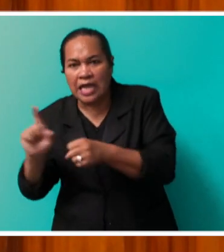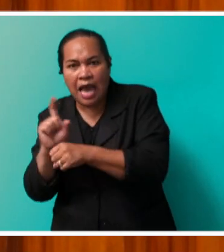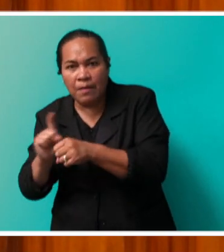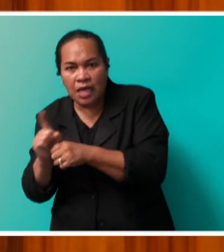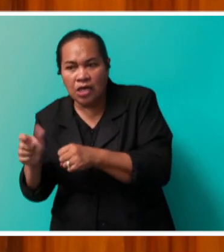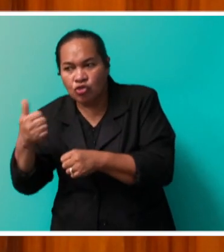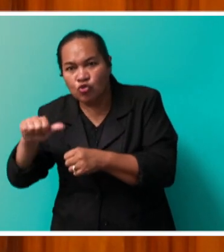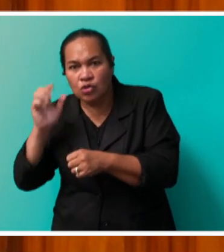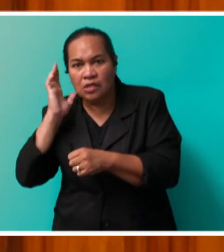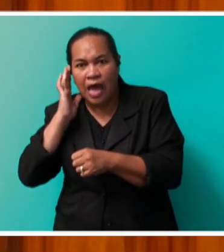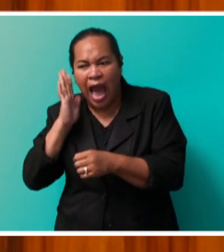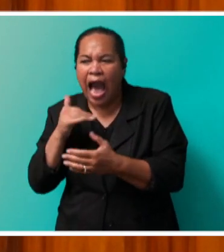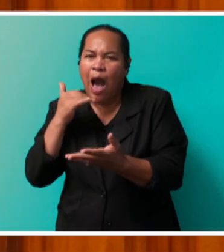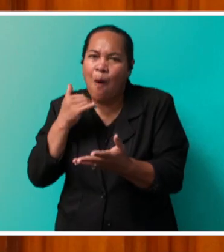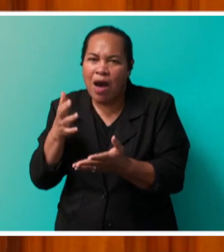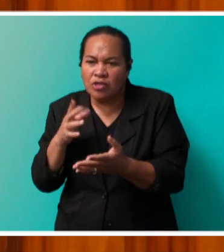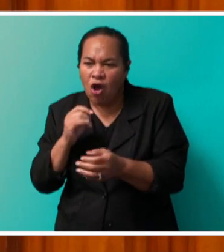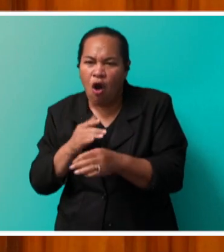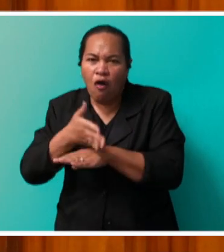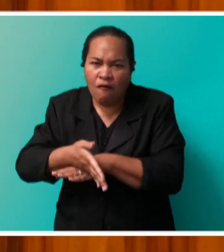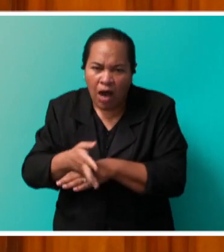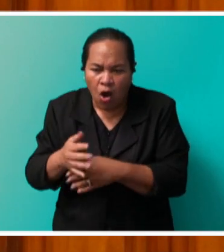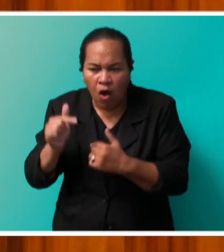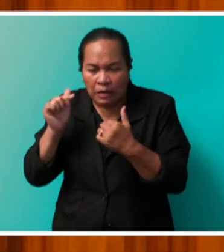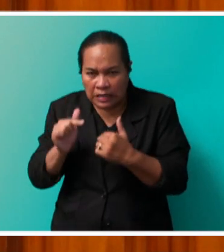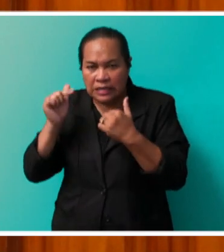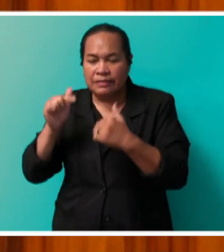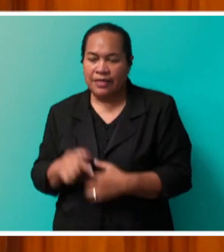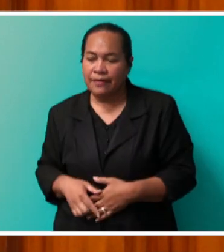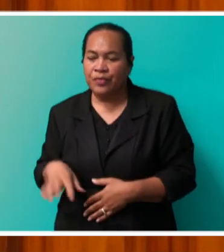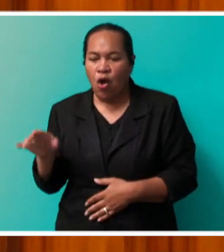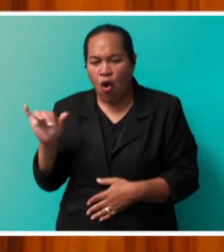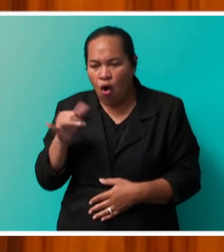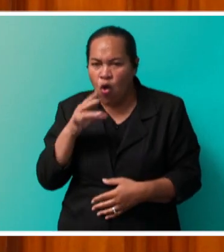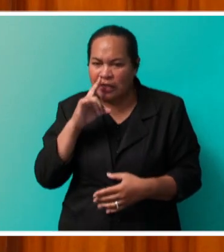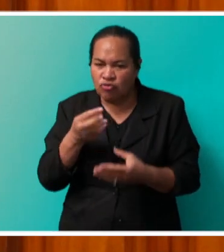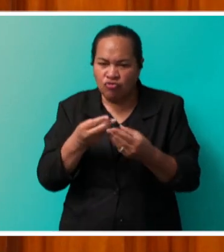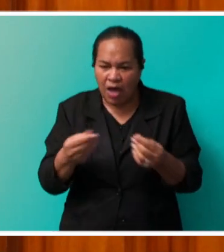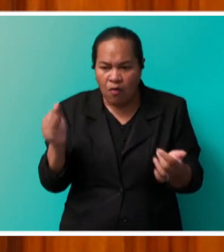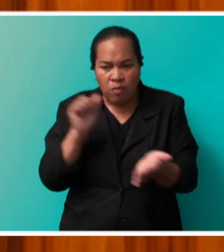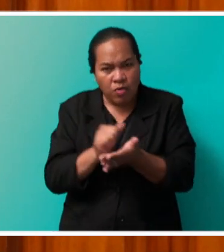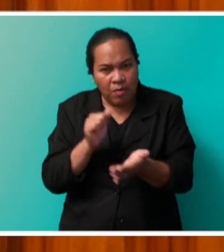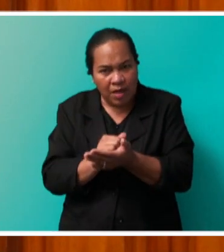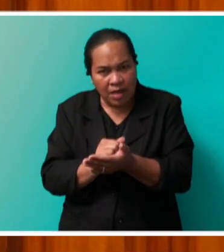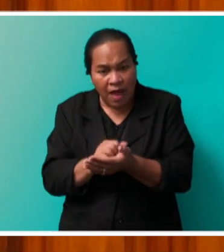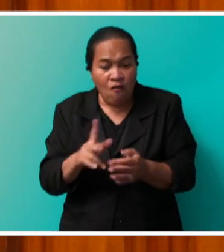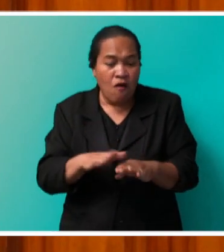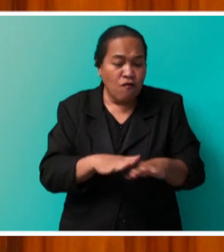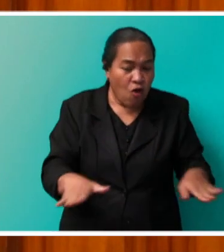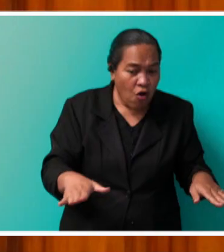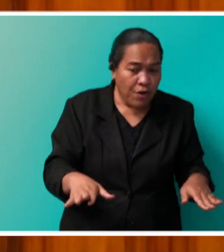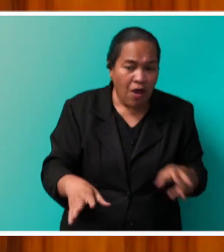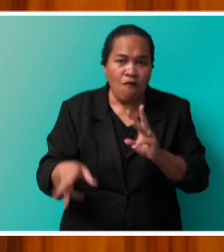treated, rough or machined, and whether the timbers need to be kiln dried and properly profiled for flooring,